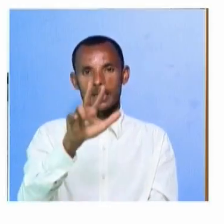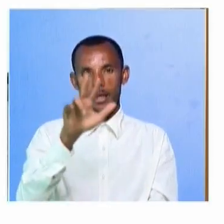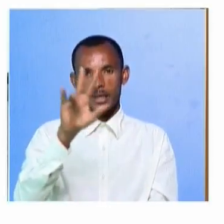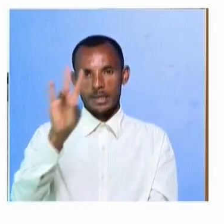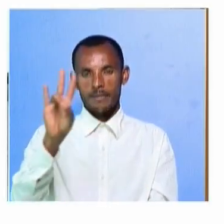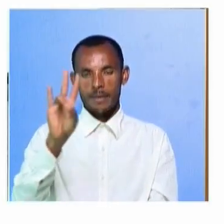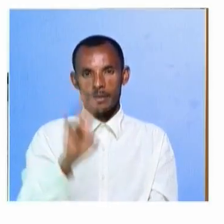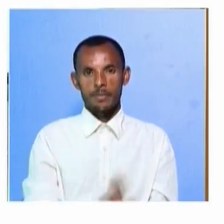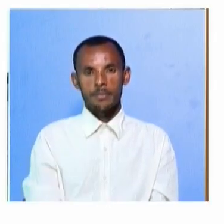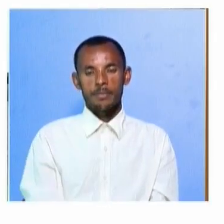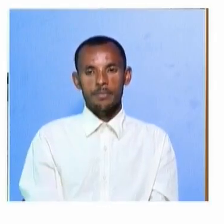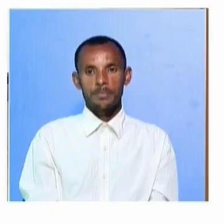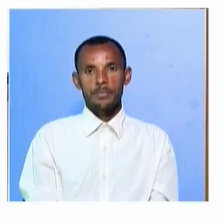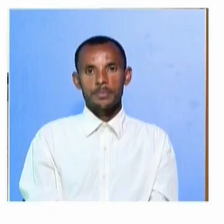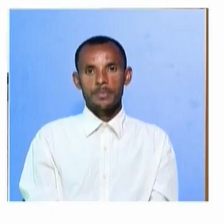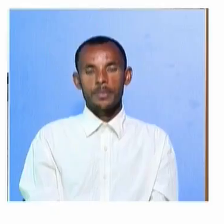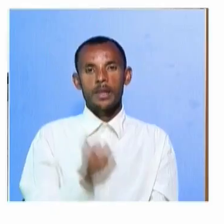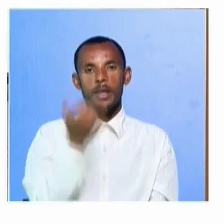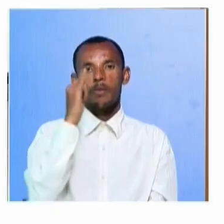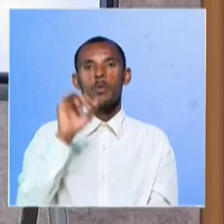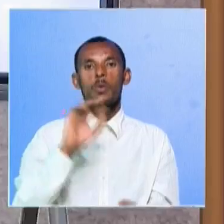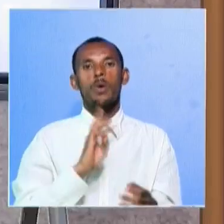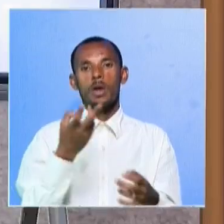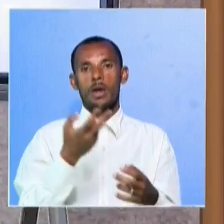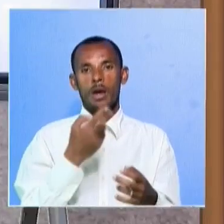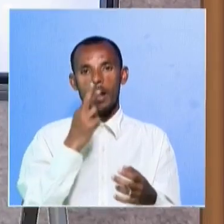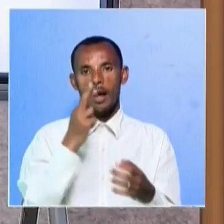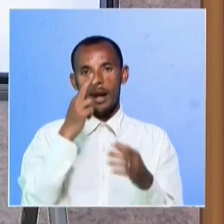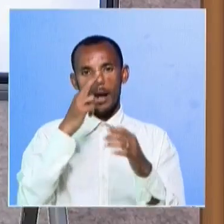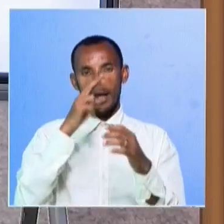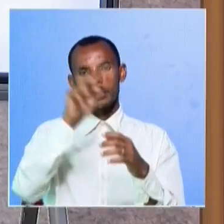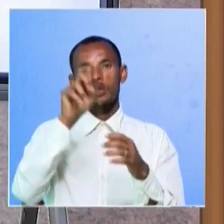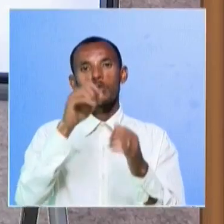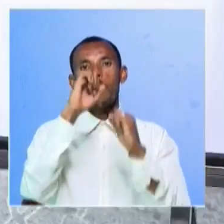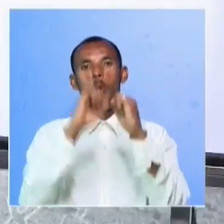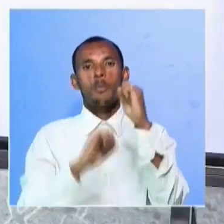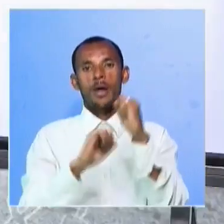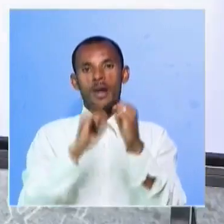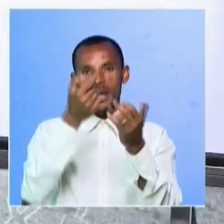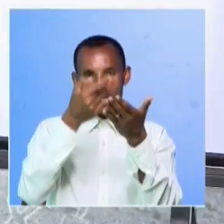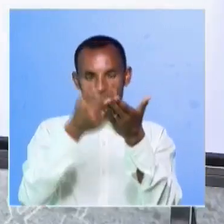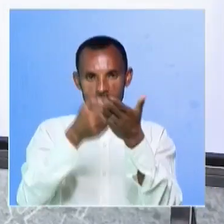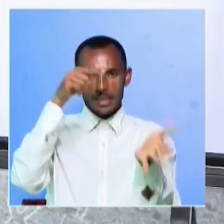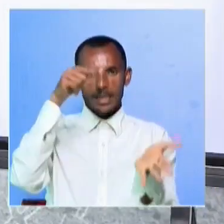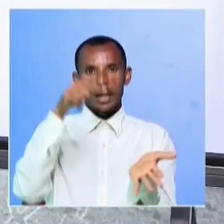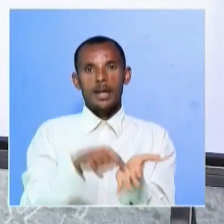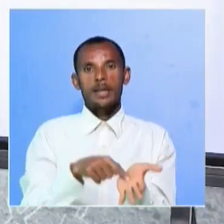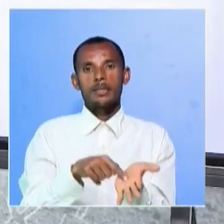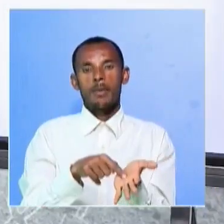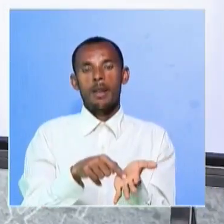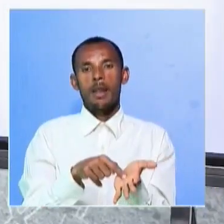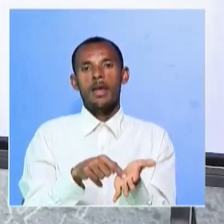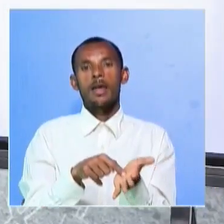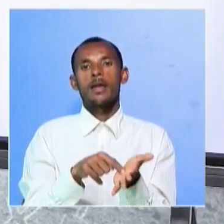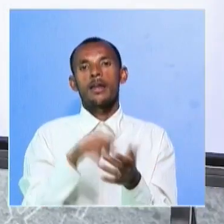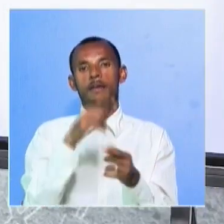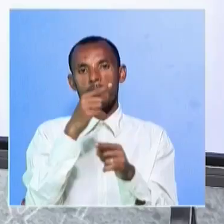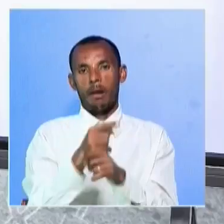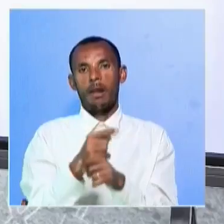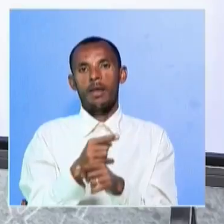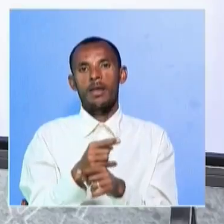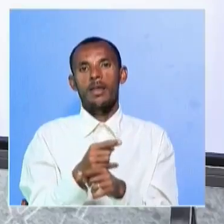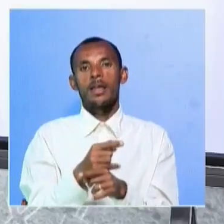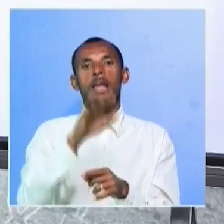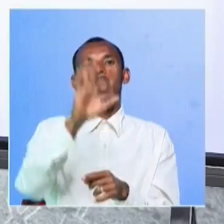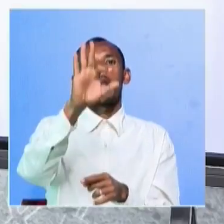11.37, okay? If we are asked to compare these decimals, definitely